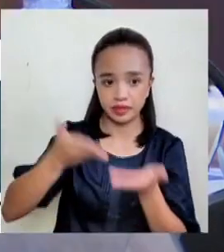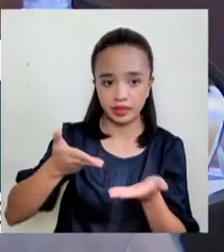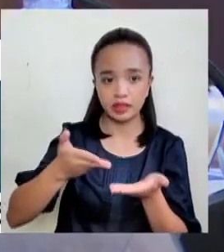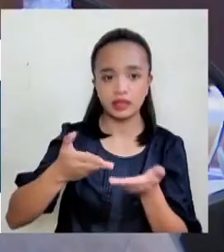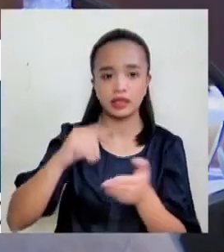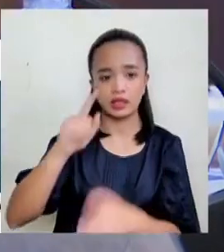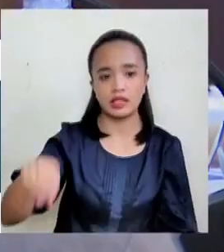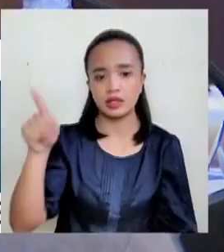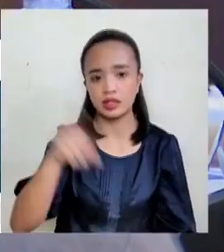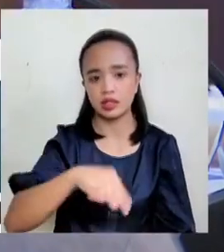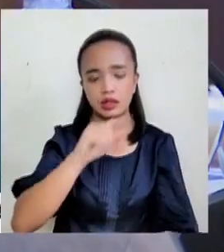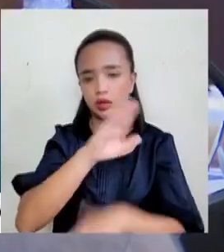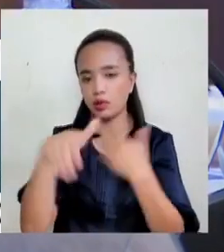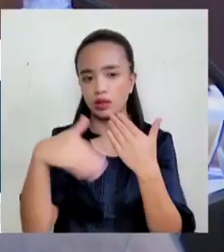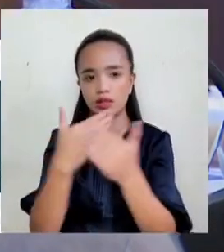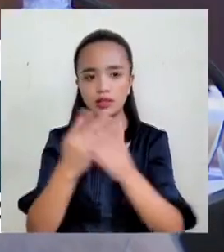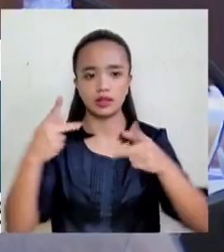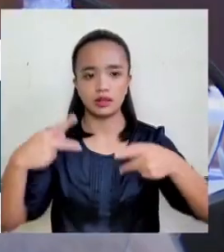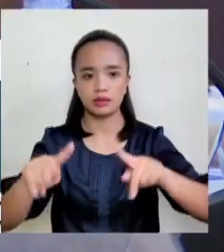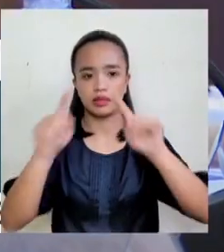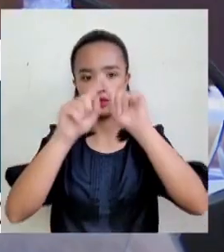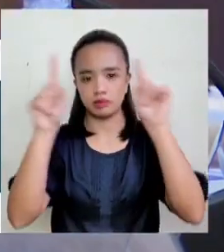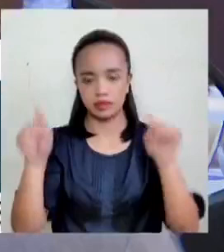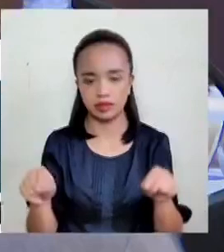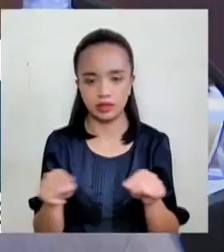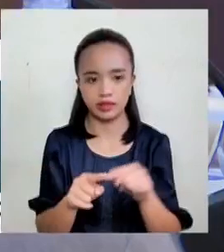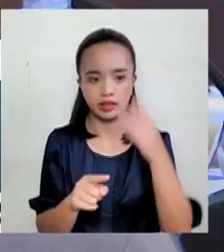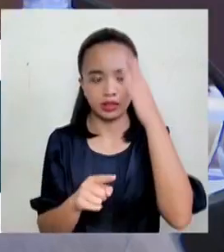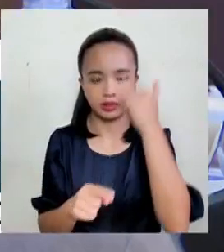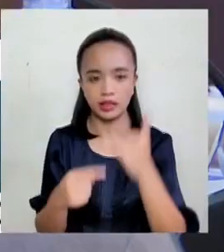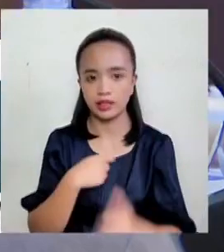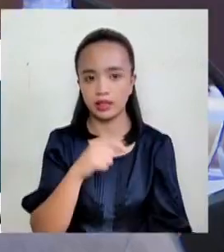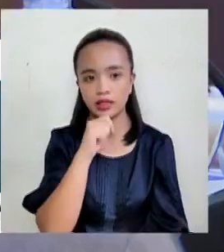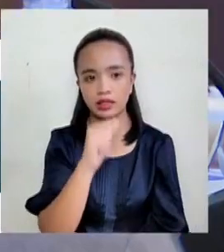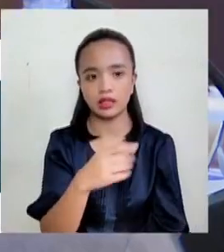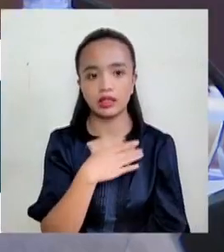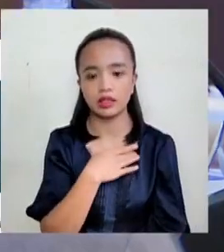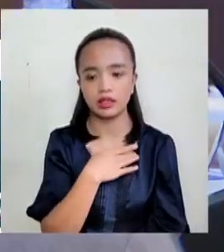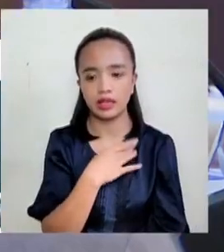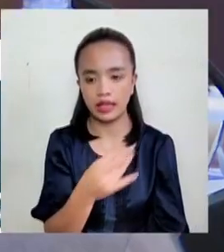PO, kakancelin ko lahat yan. Because I don't want to be held hostage by,